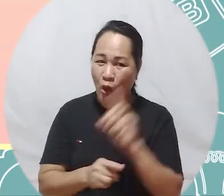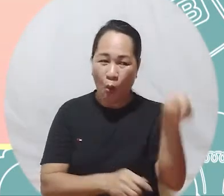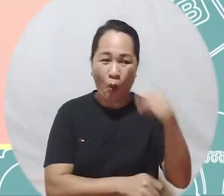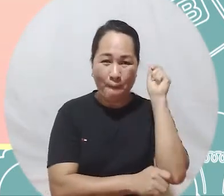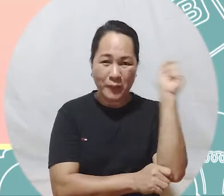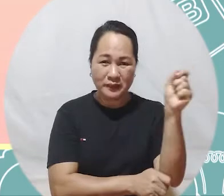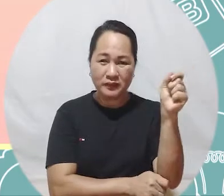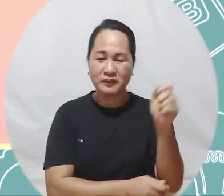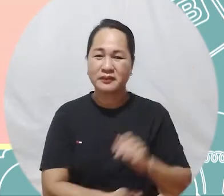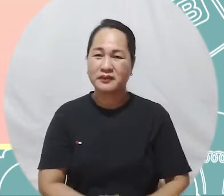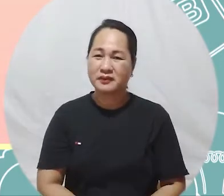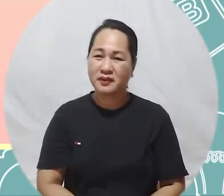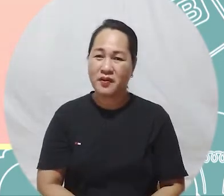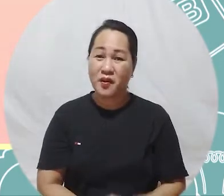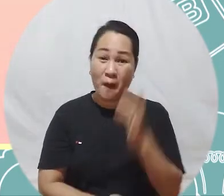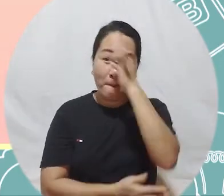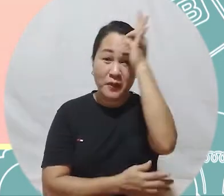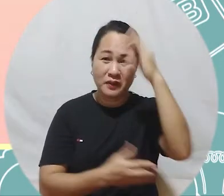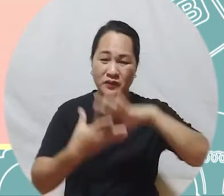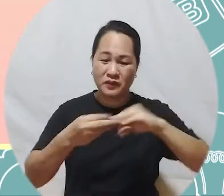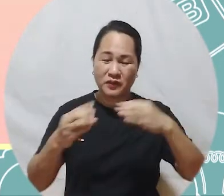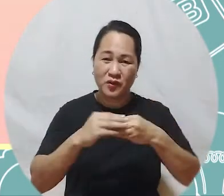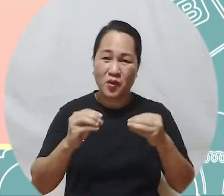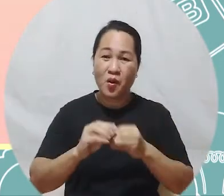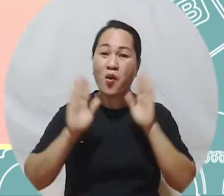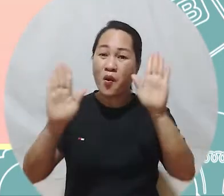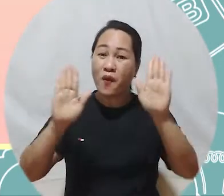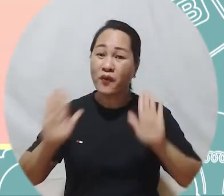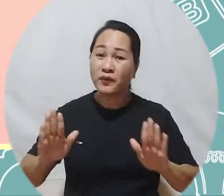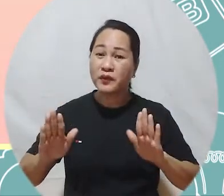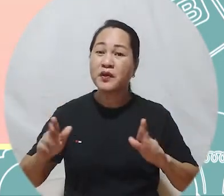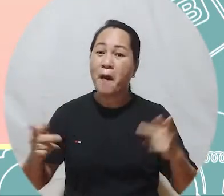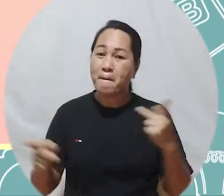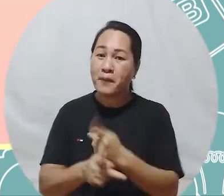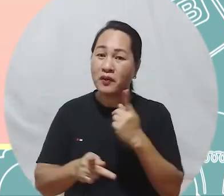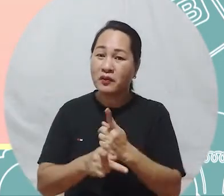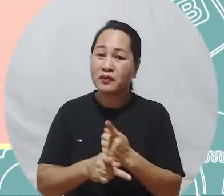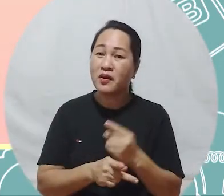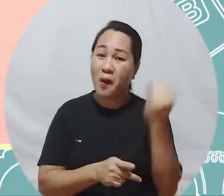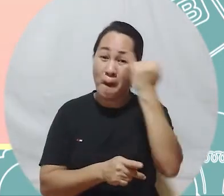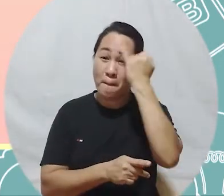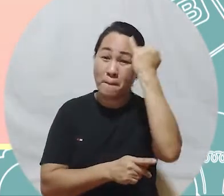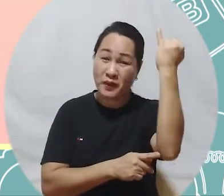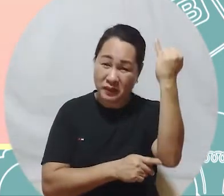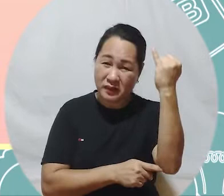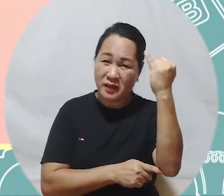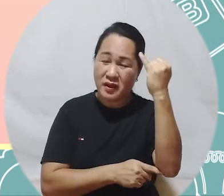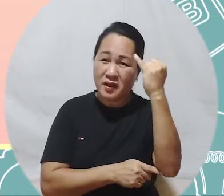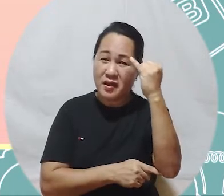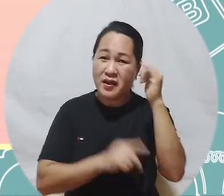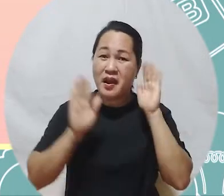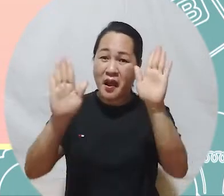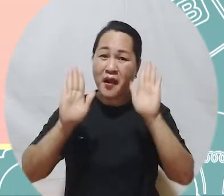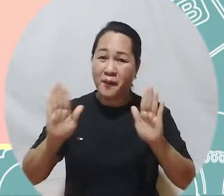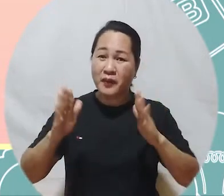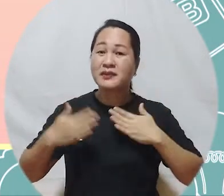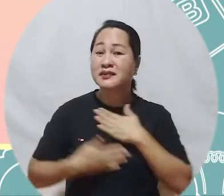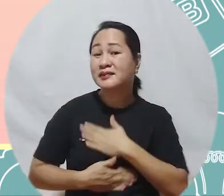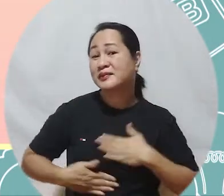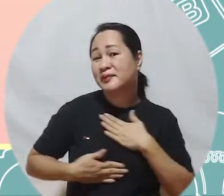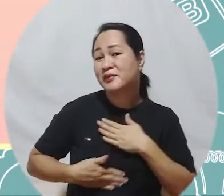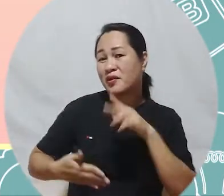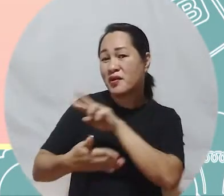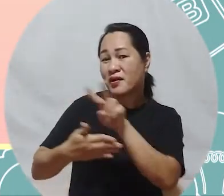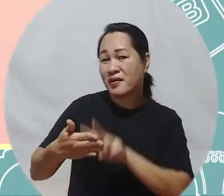Correct! A magic wand! Fantasy stories are awesome products of our imagination which can amaze and